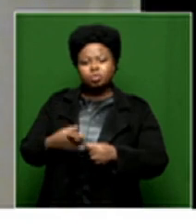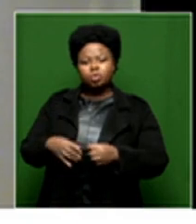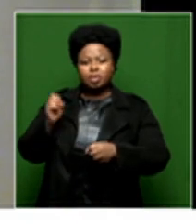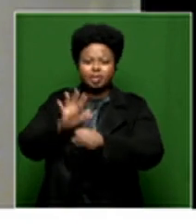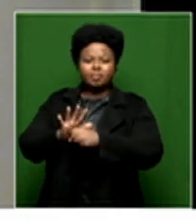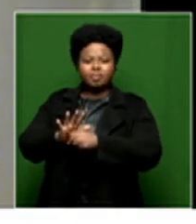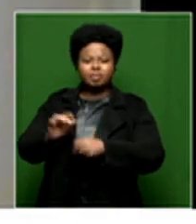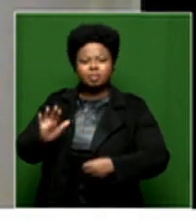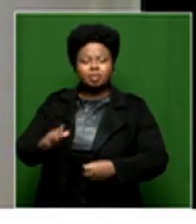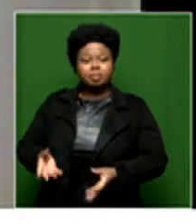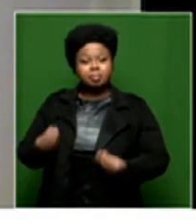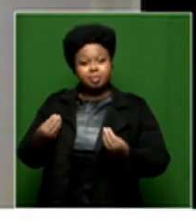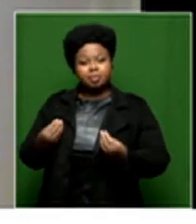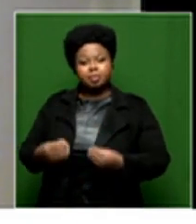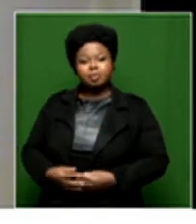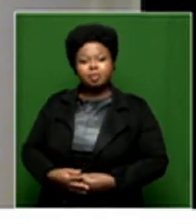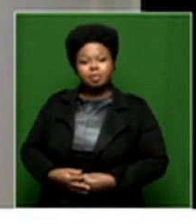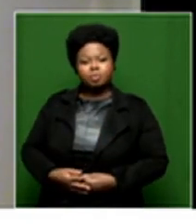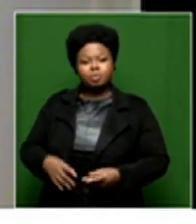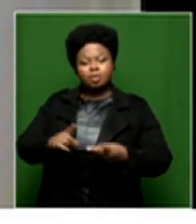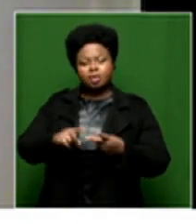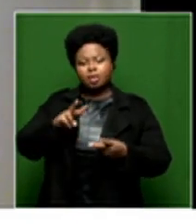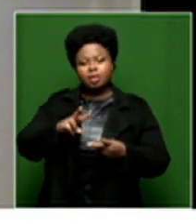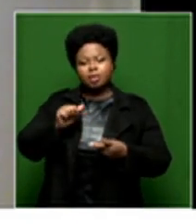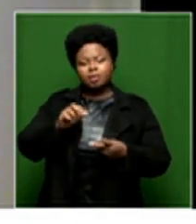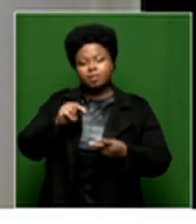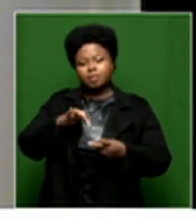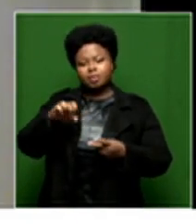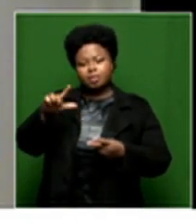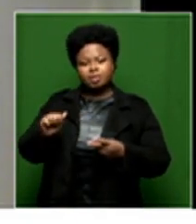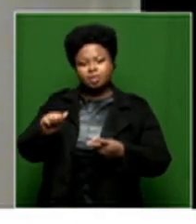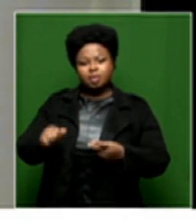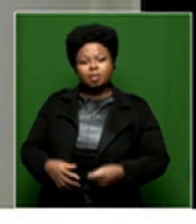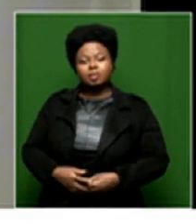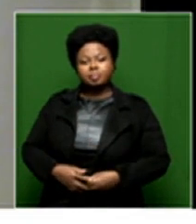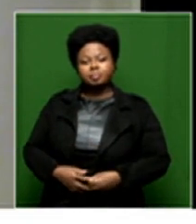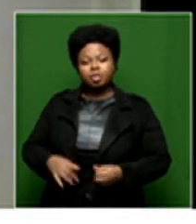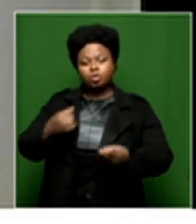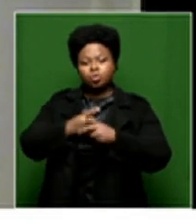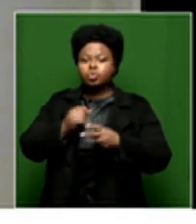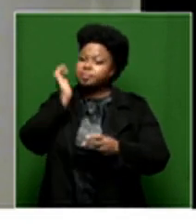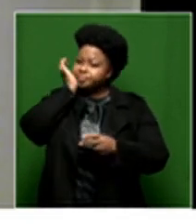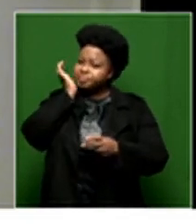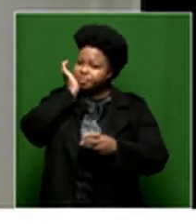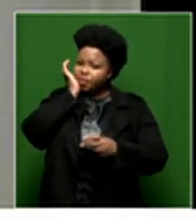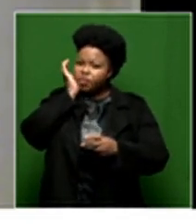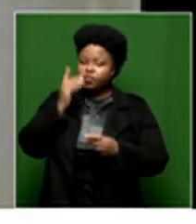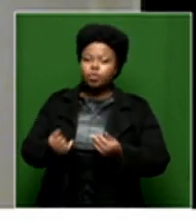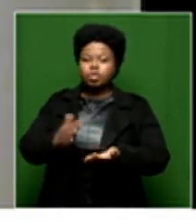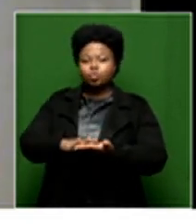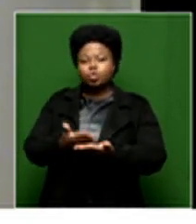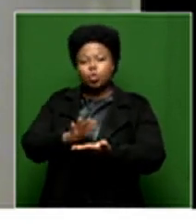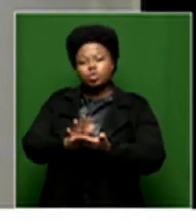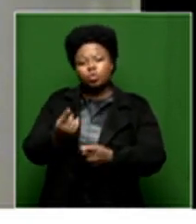effect that you get out. And then the vanilla and roasted almonds has